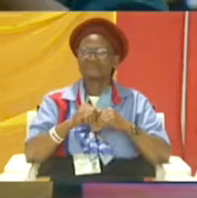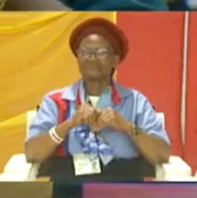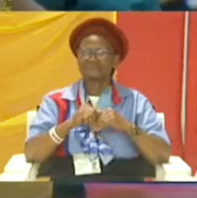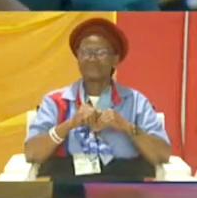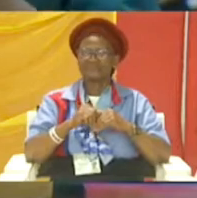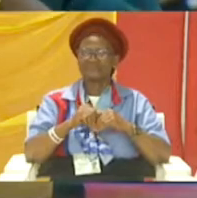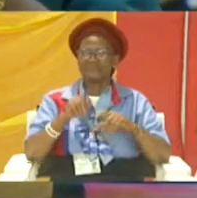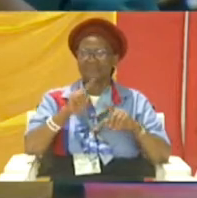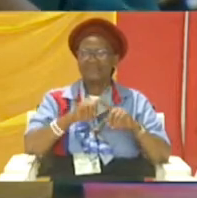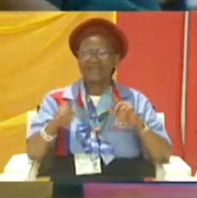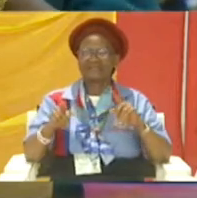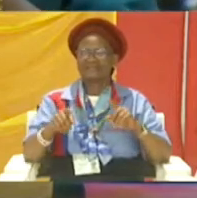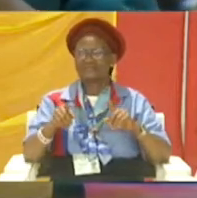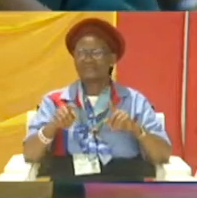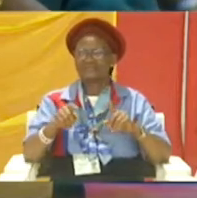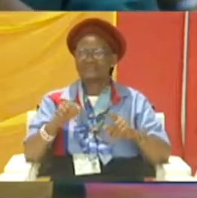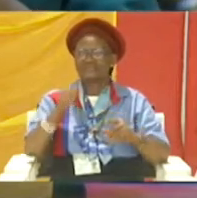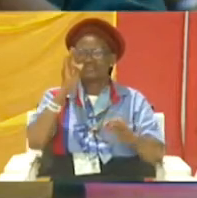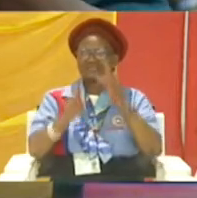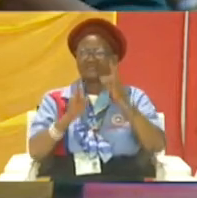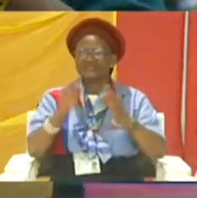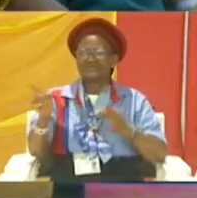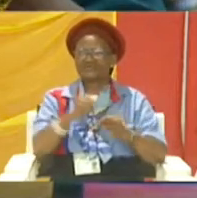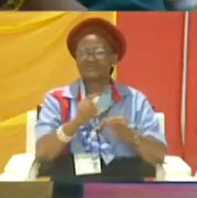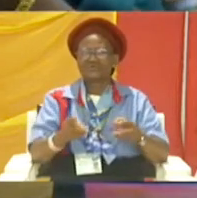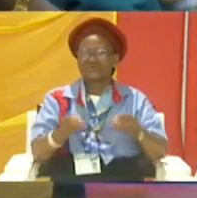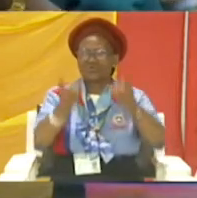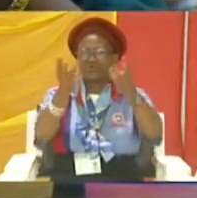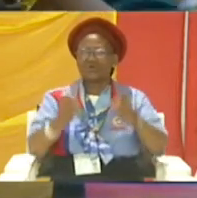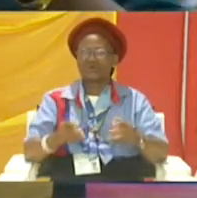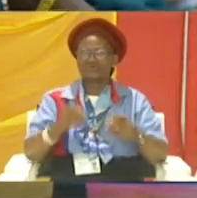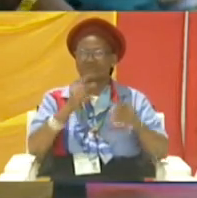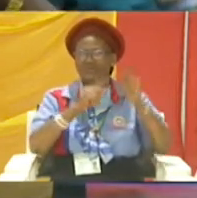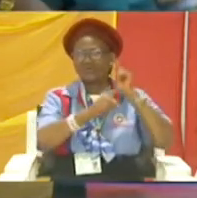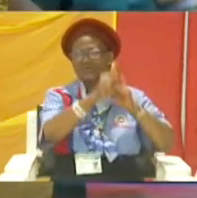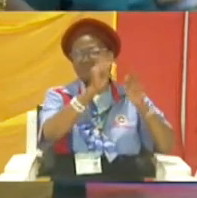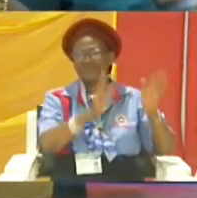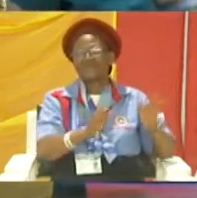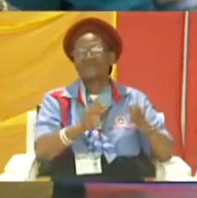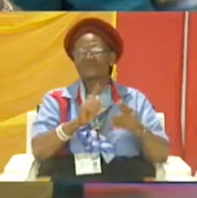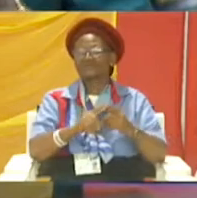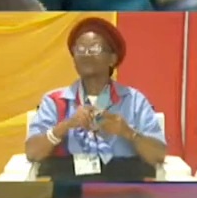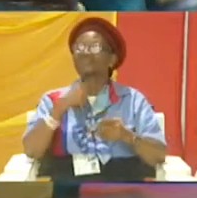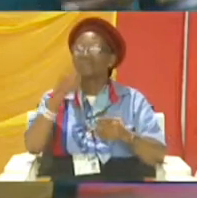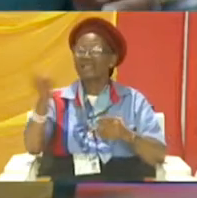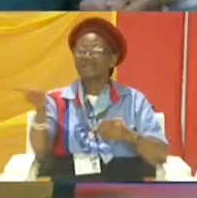But if you want a prophet to tell you what's going to happen, go to Elisha.